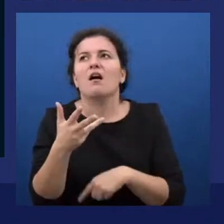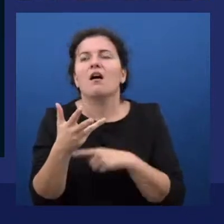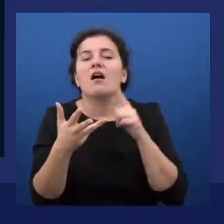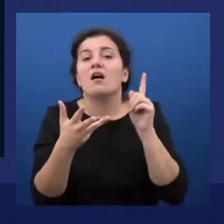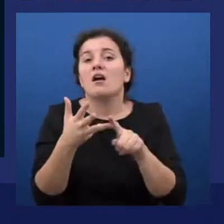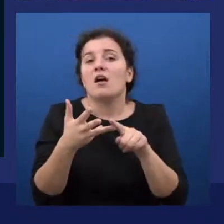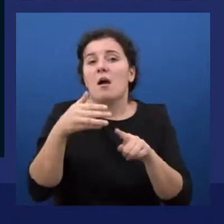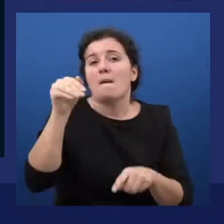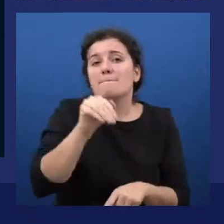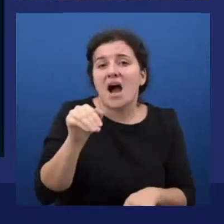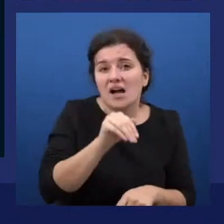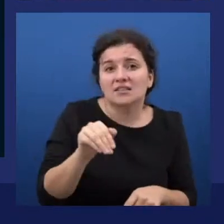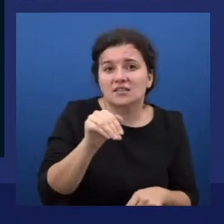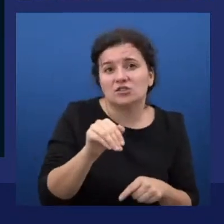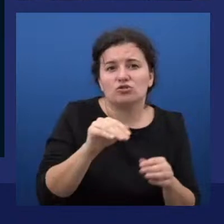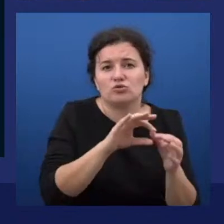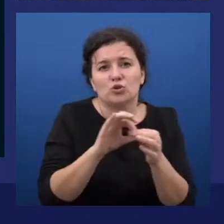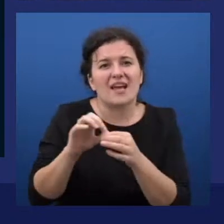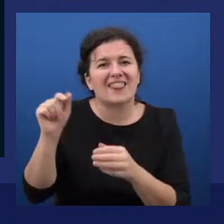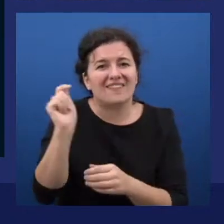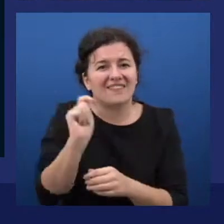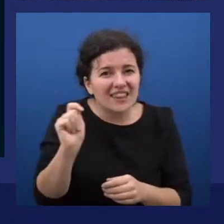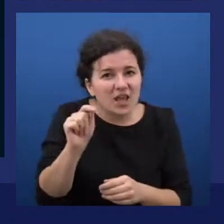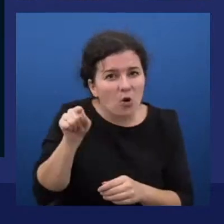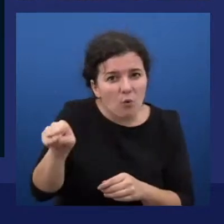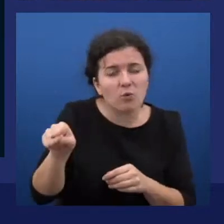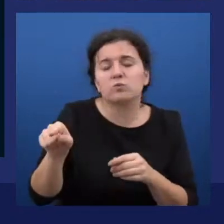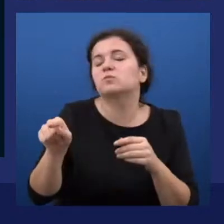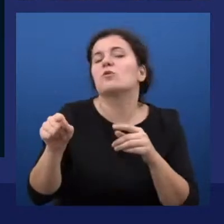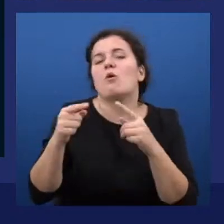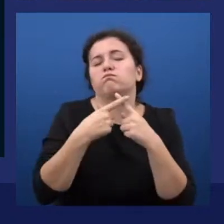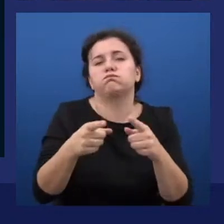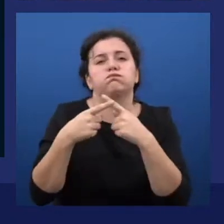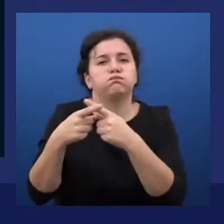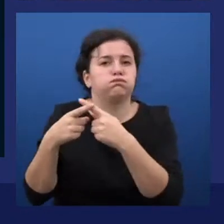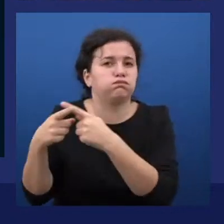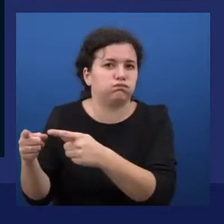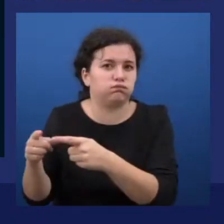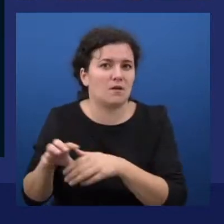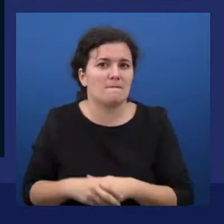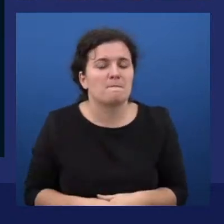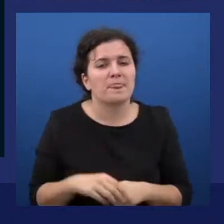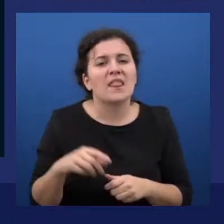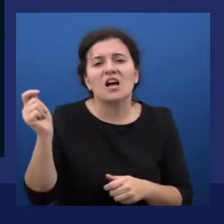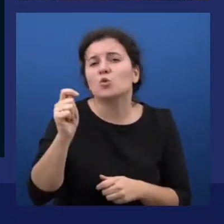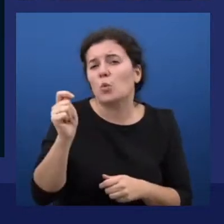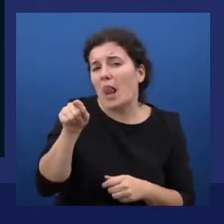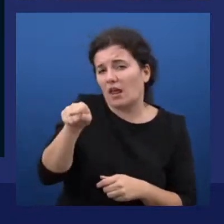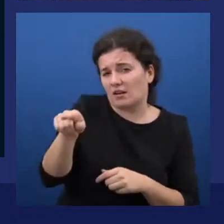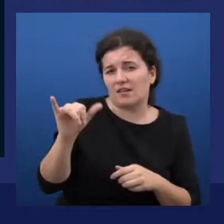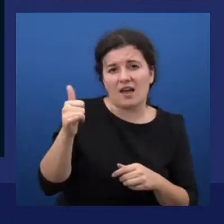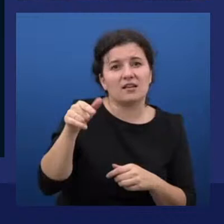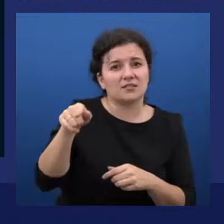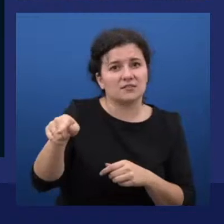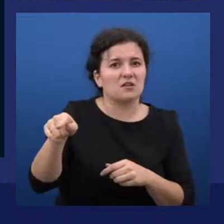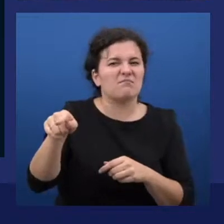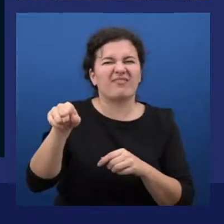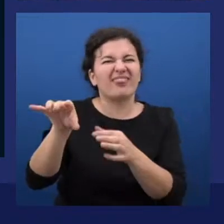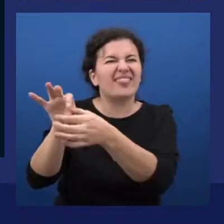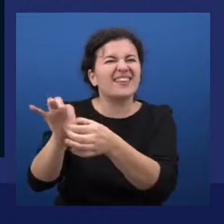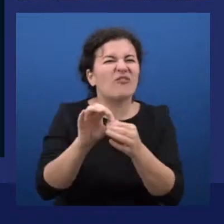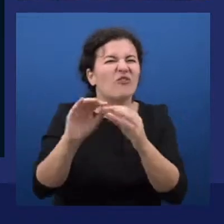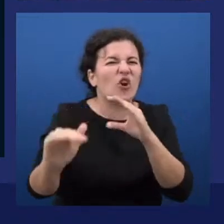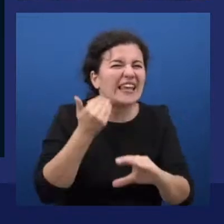message using Twilio. Actually, SendGrid is part of Twilio too. So SendGrid is for emails, and then they have